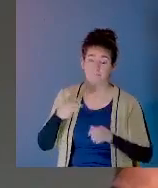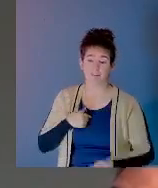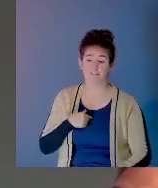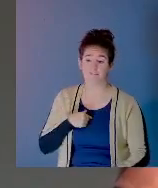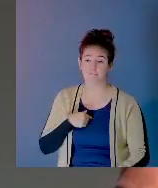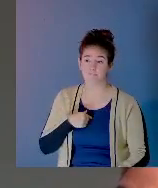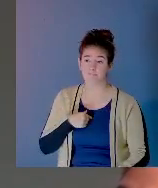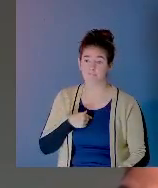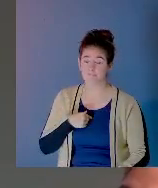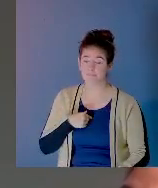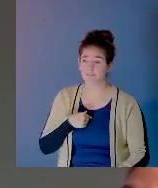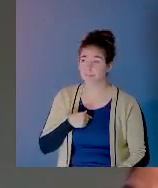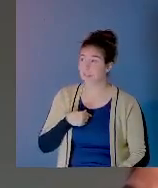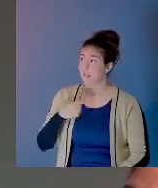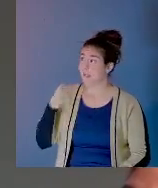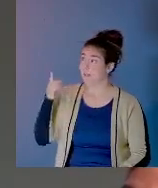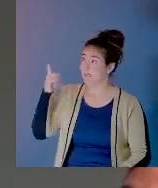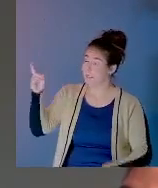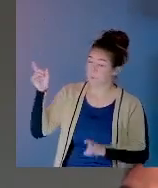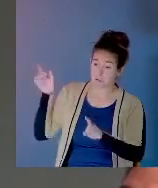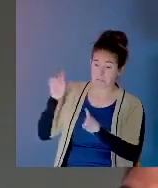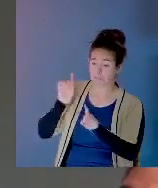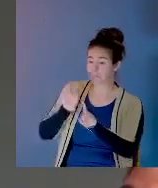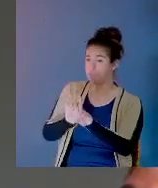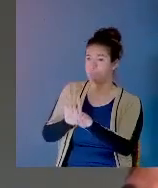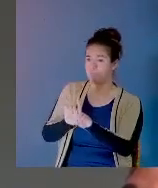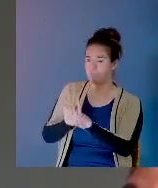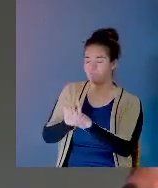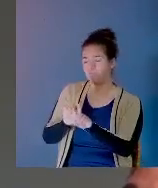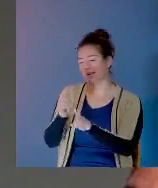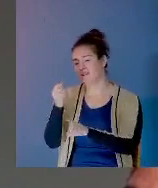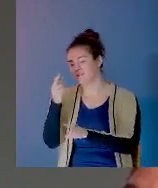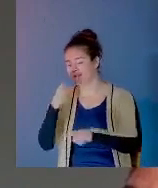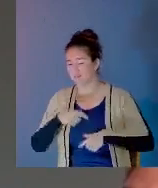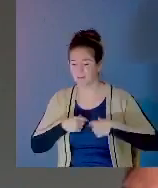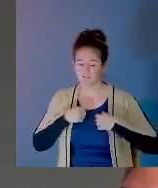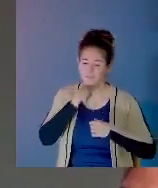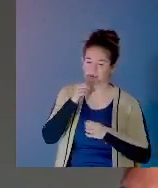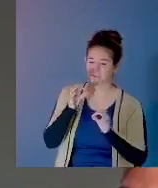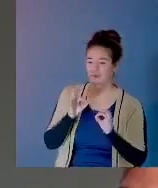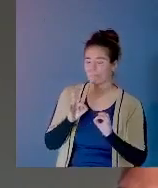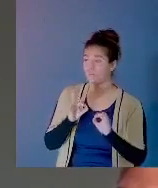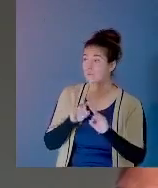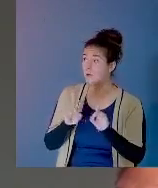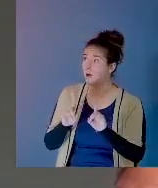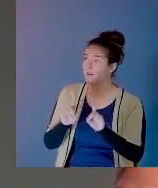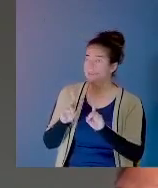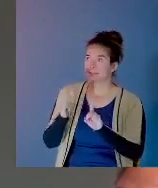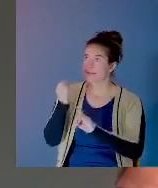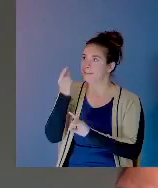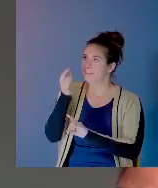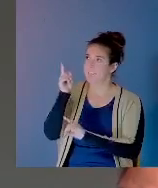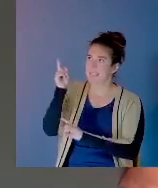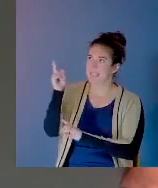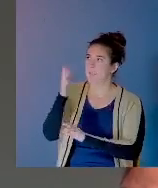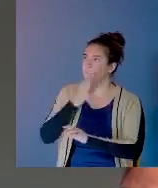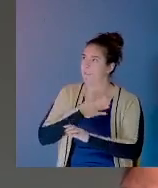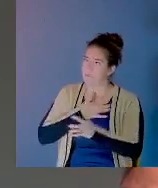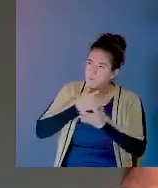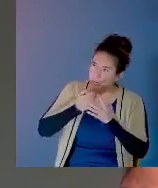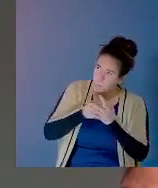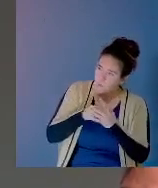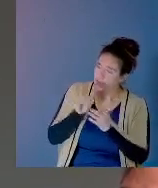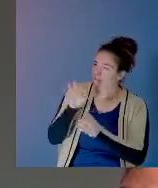life hasn't always been perfect, but I just feel like he's always that source of strength. He's always that main